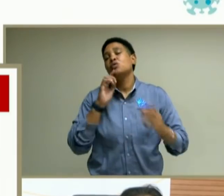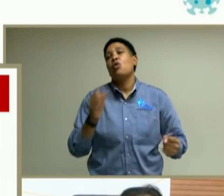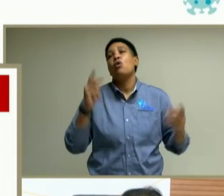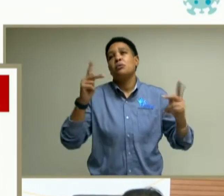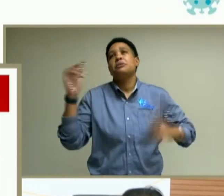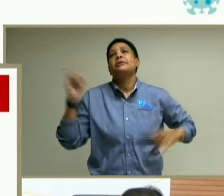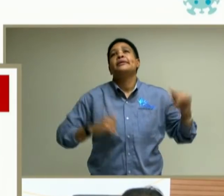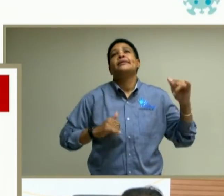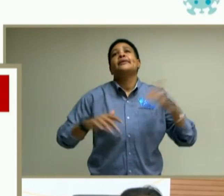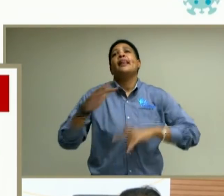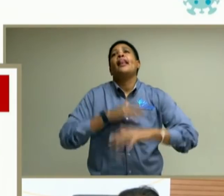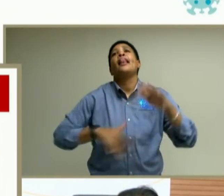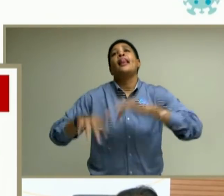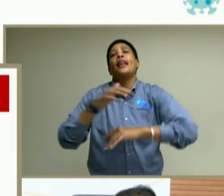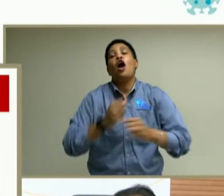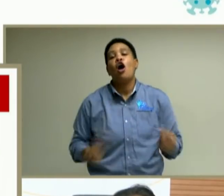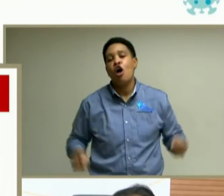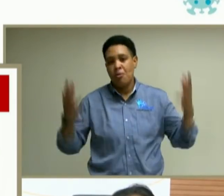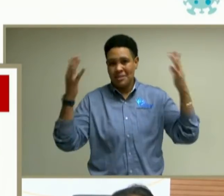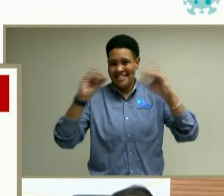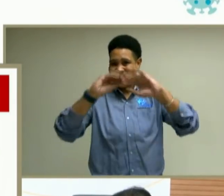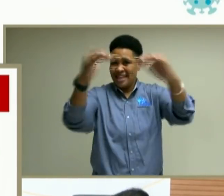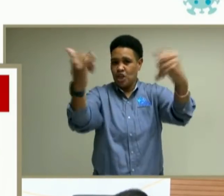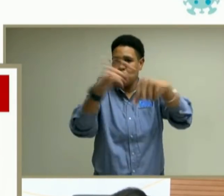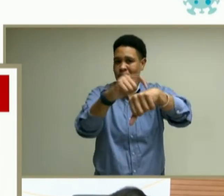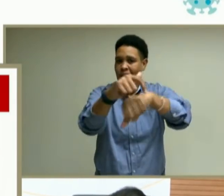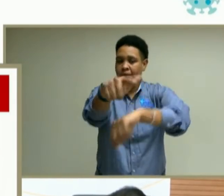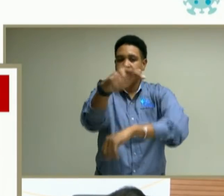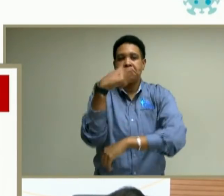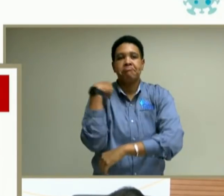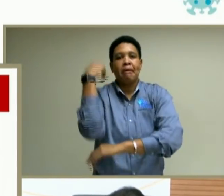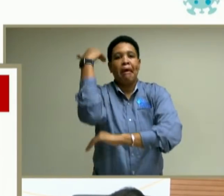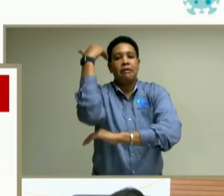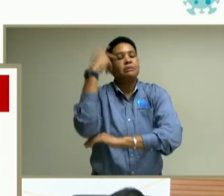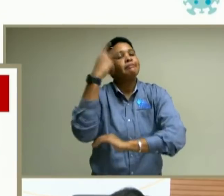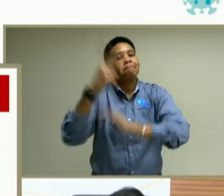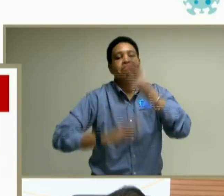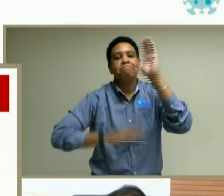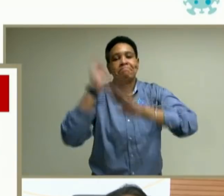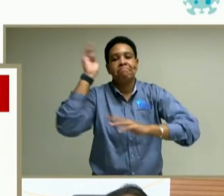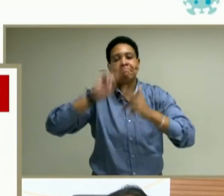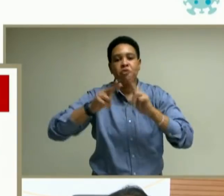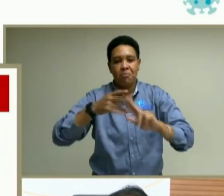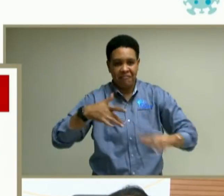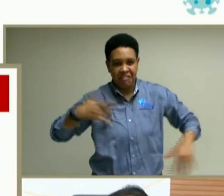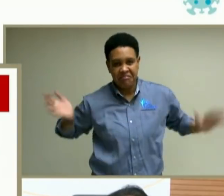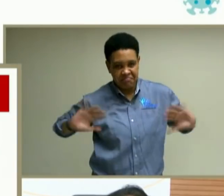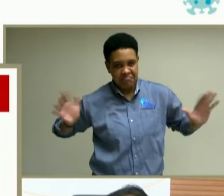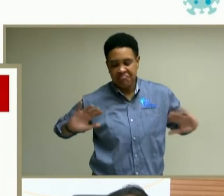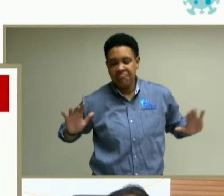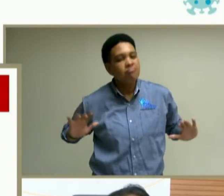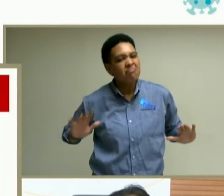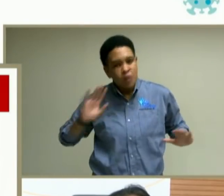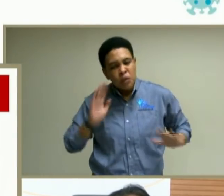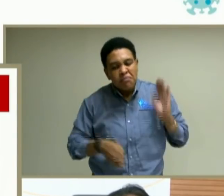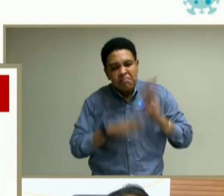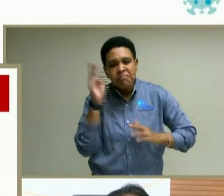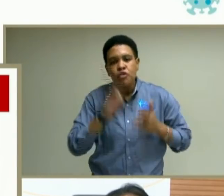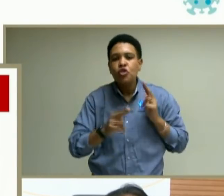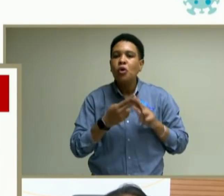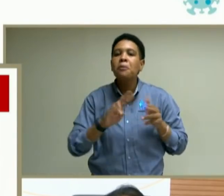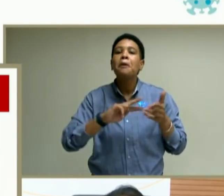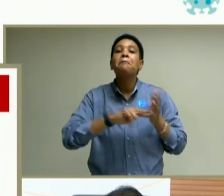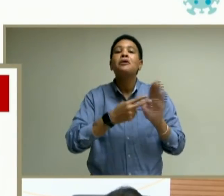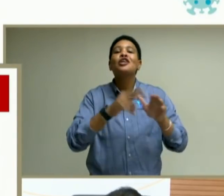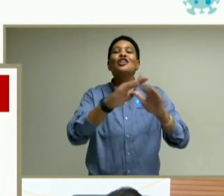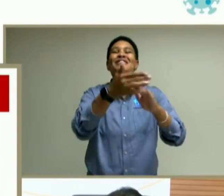it is clear at this time that we are expecting to see a surge, and therefore Jamaicans need to take